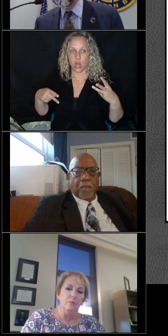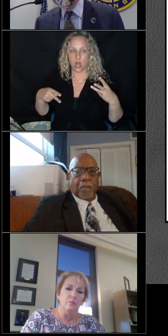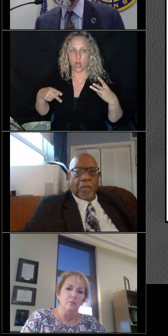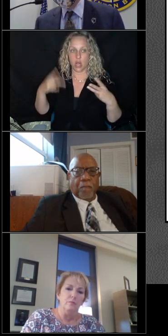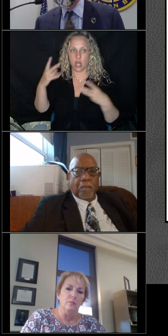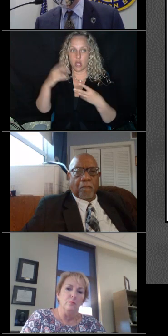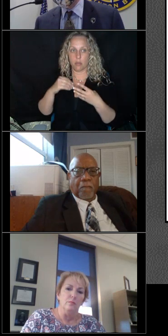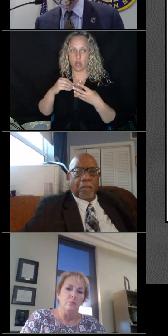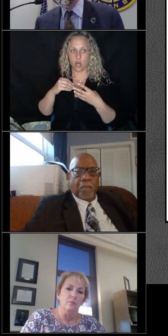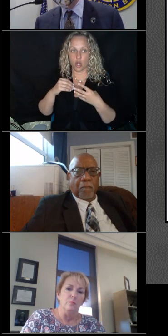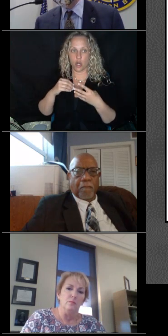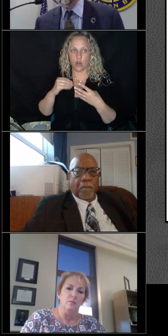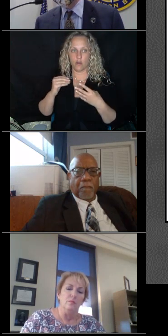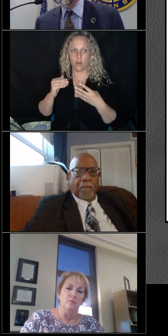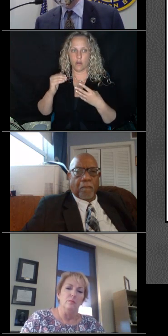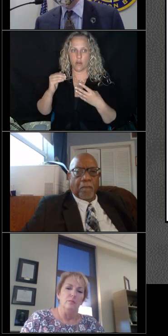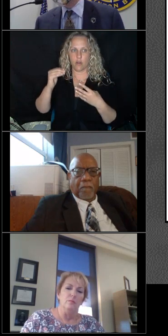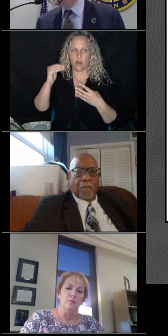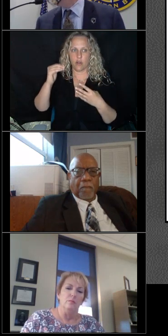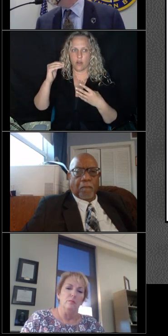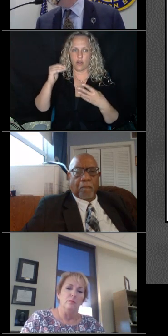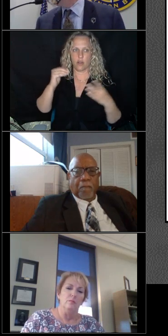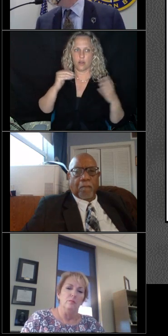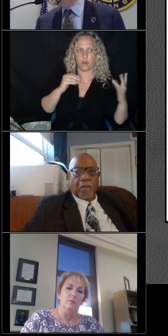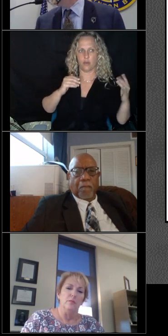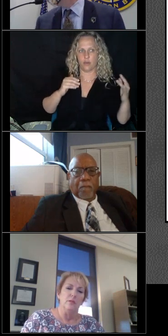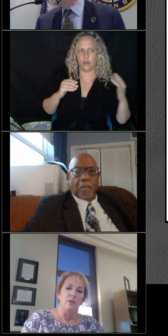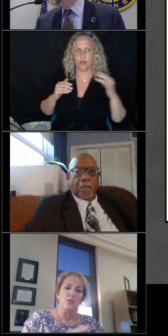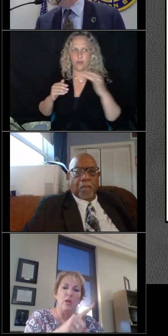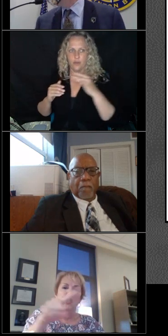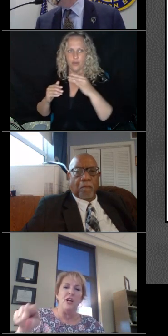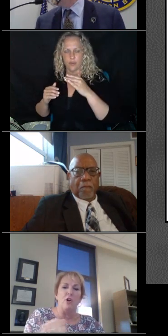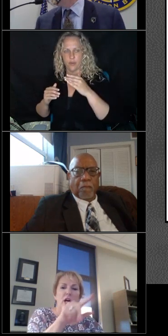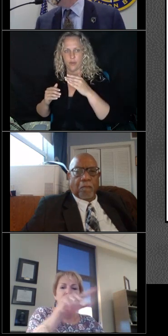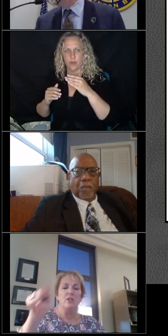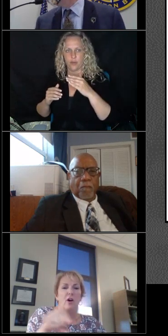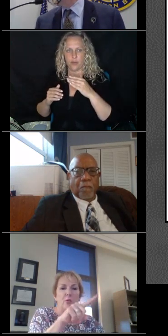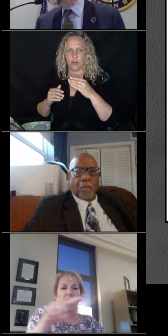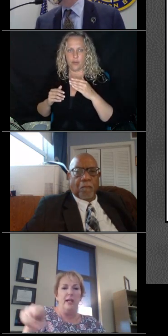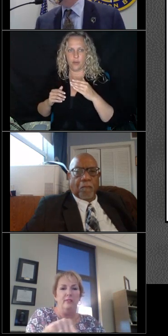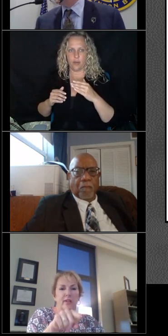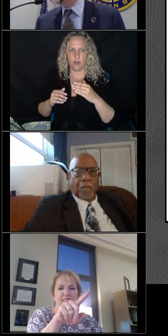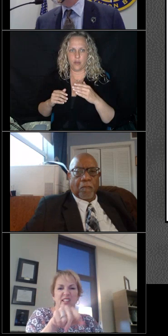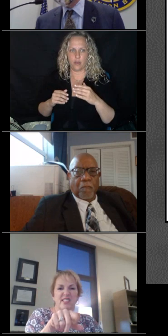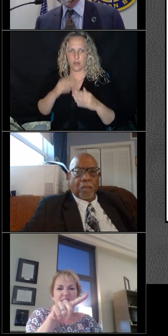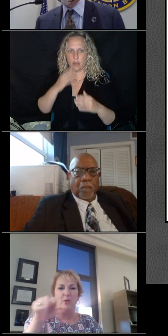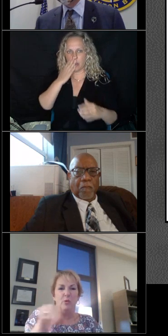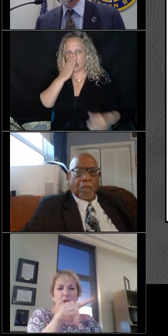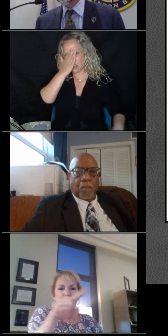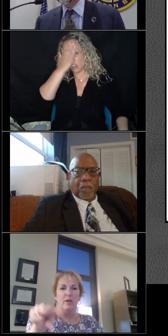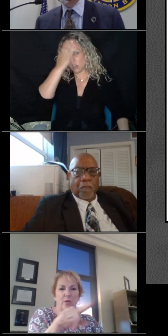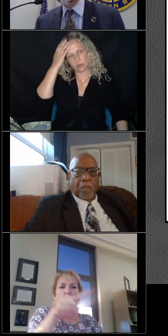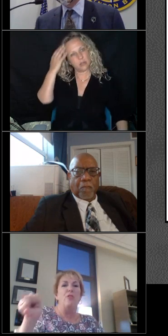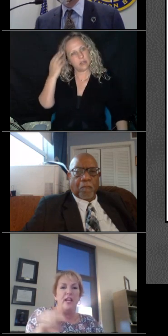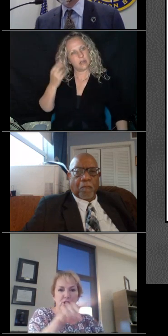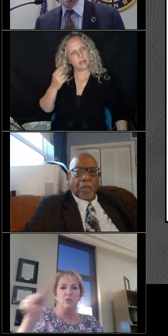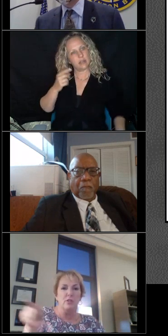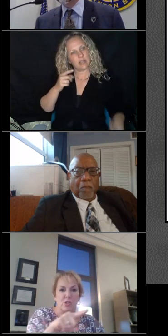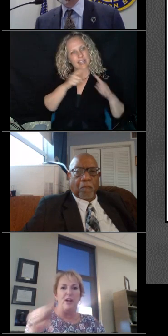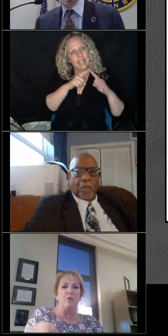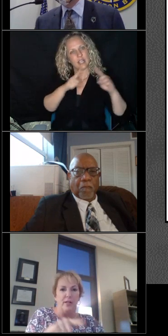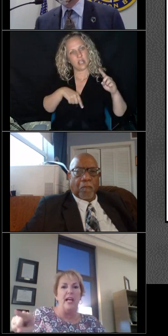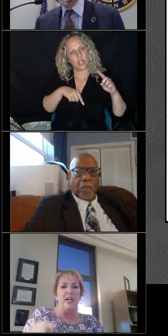going from white, gray, pink, brown, black. So like chevrons all the way, I think, is that the right word? The whole